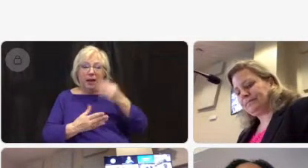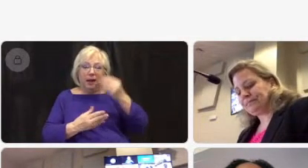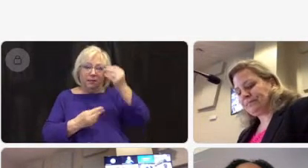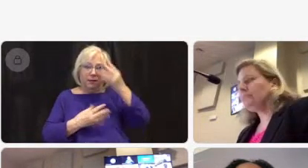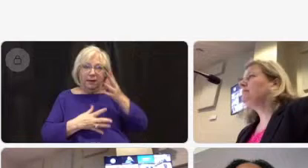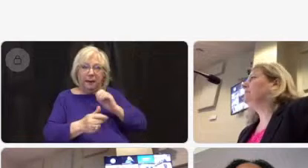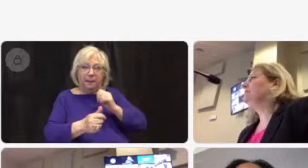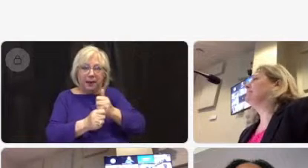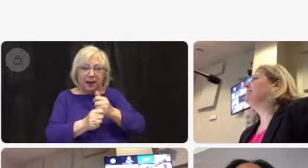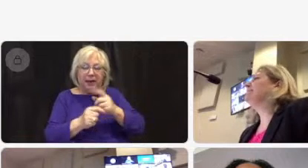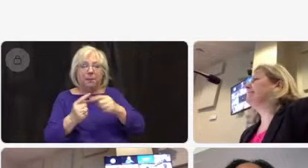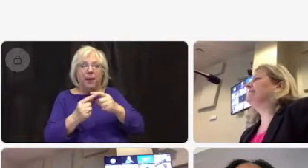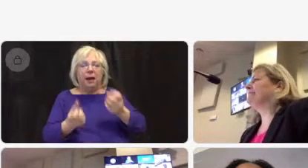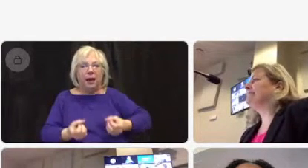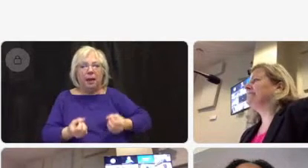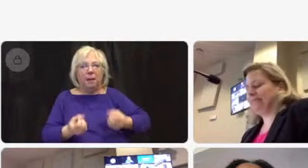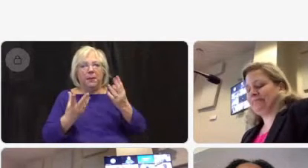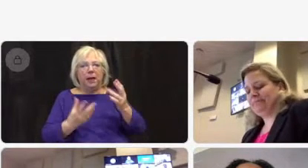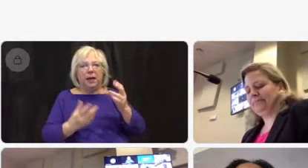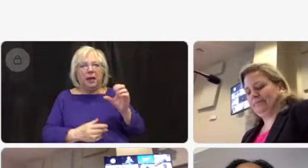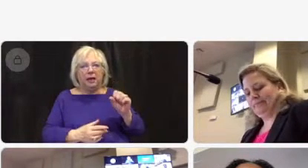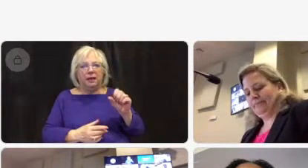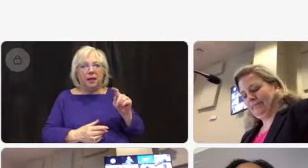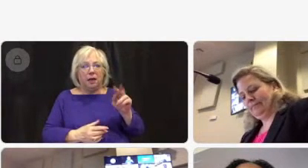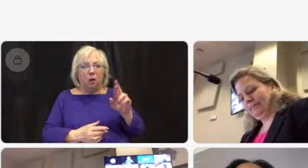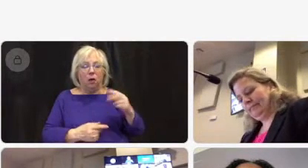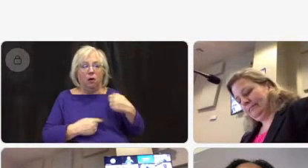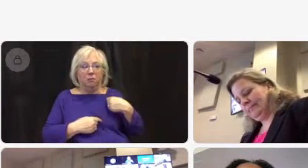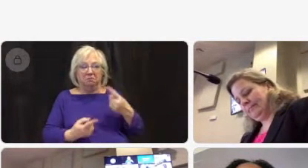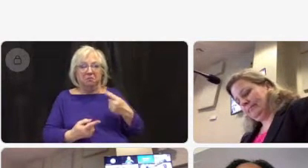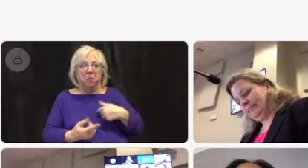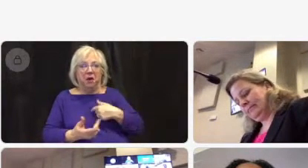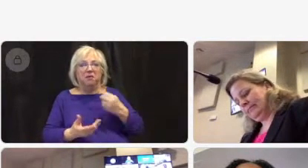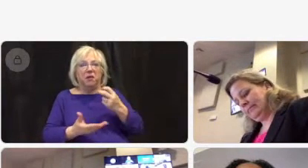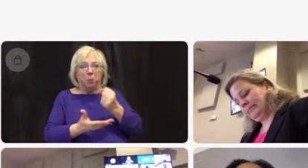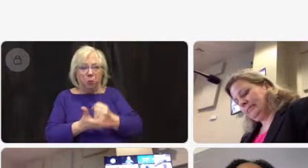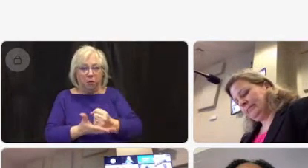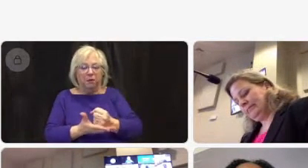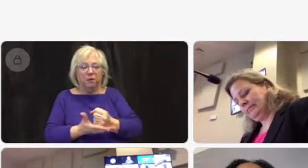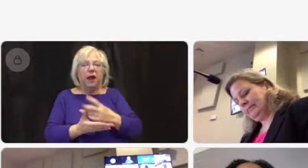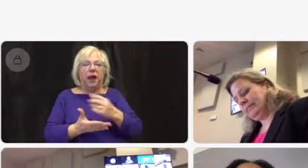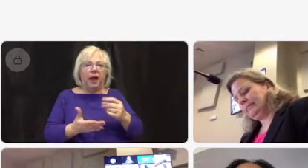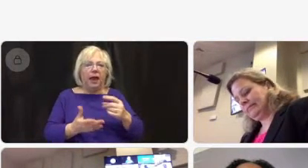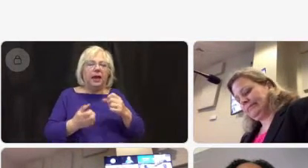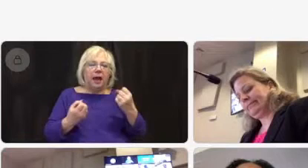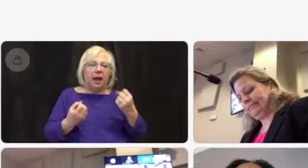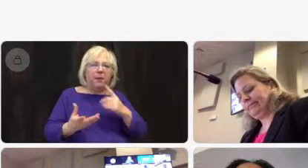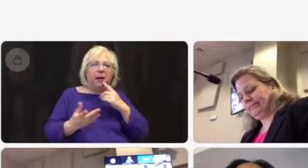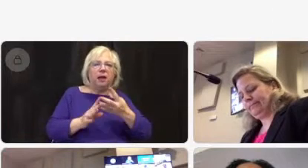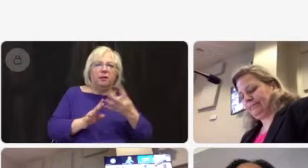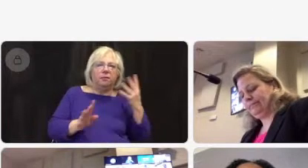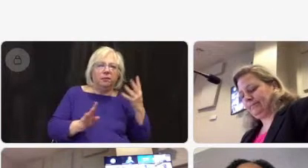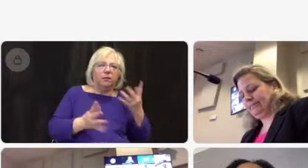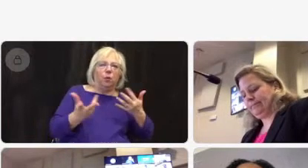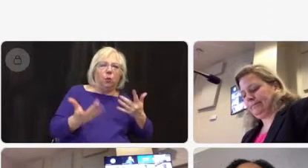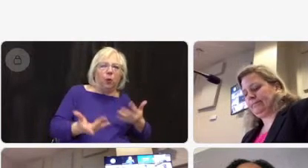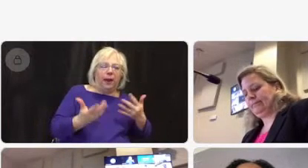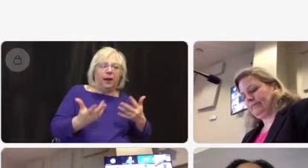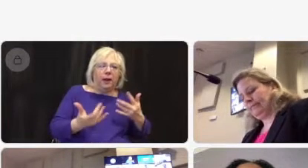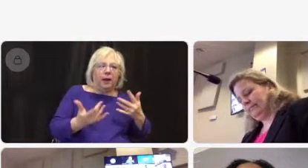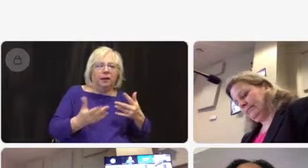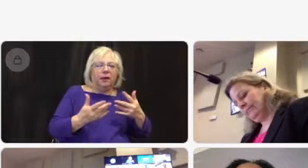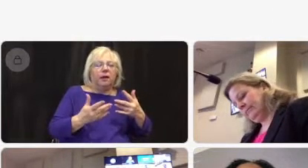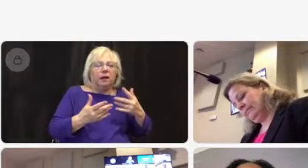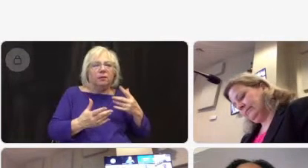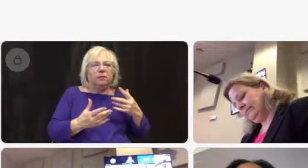about how many we have approved and how many are, I guess, in the queue, just so we can have those kind of